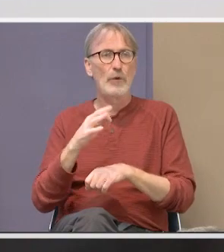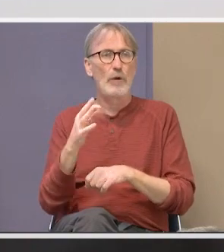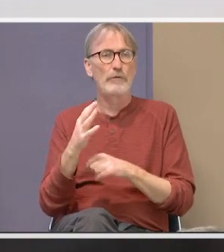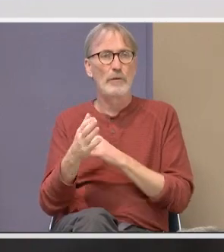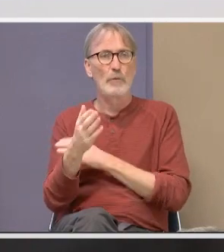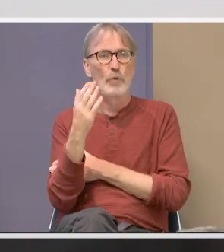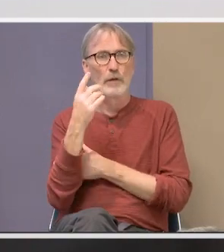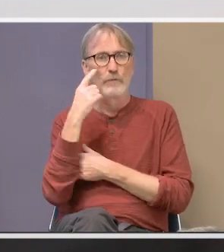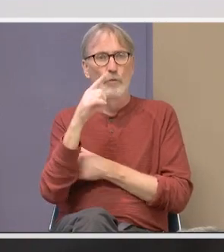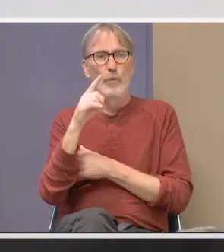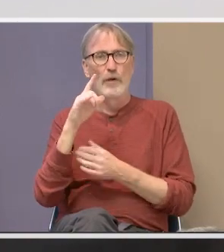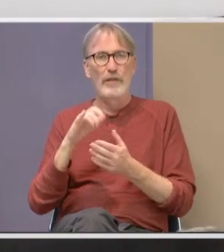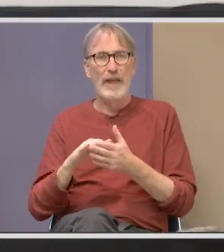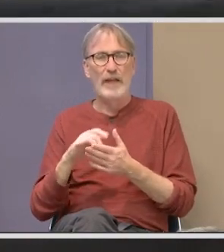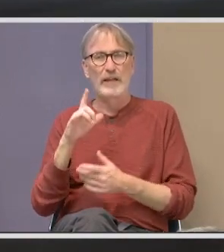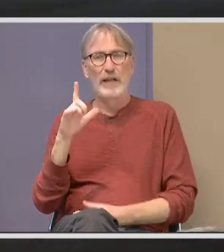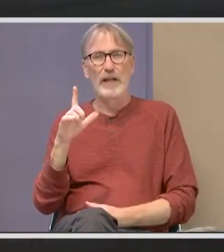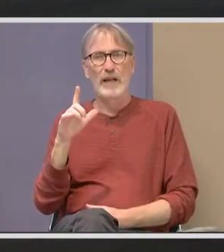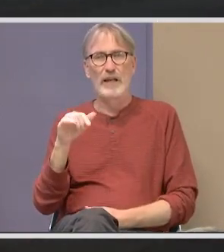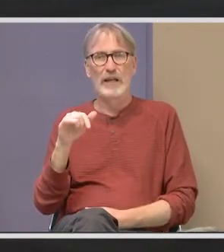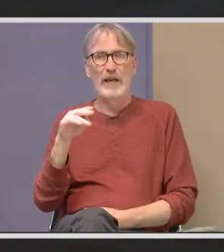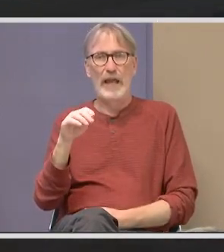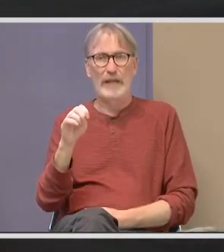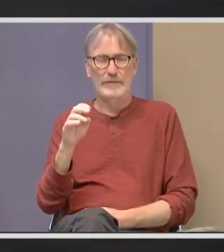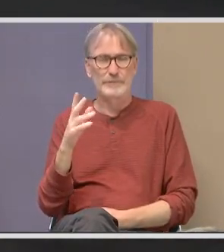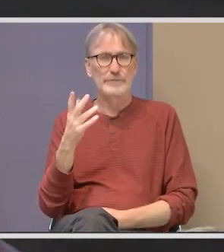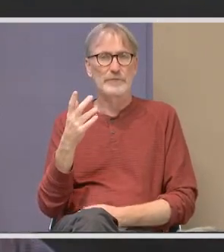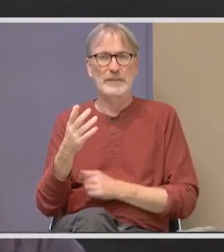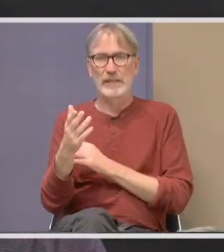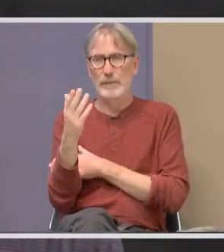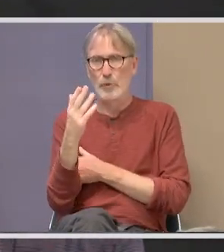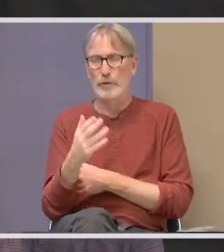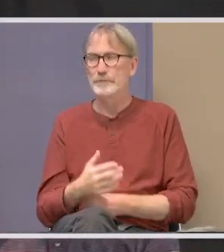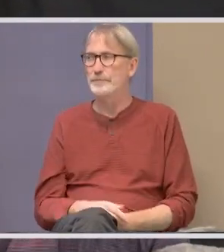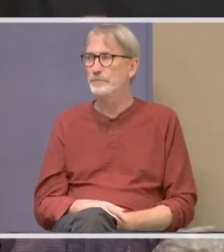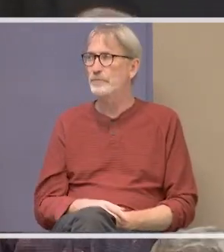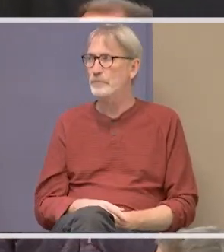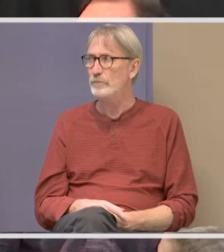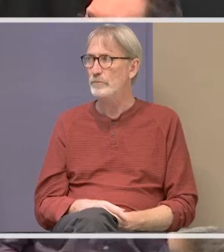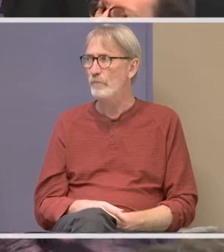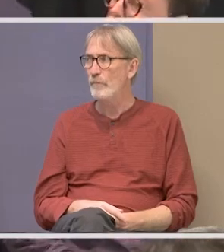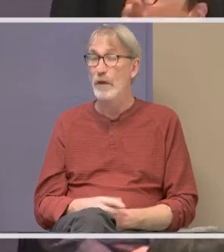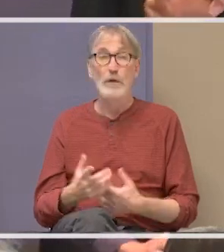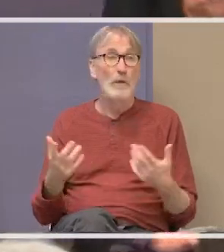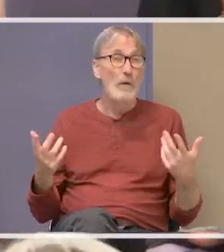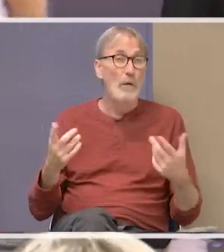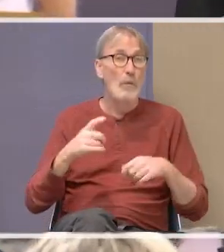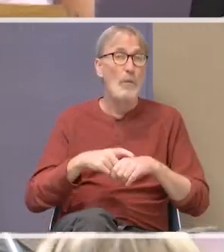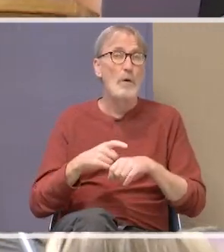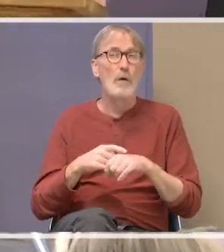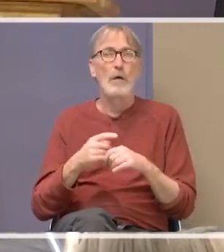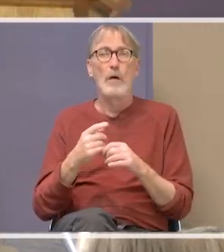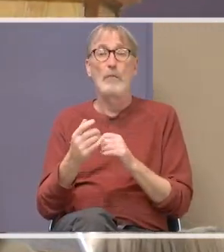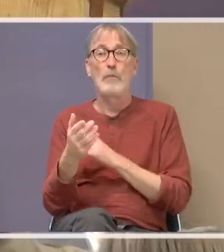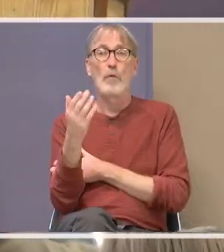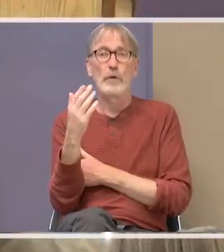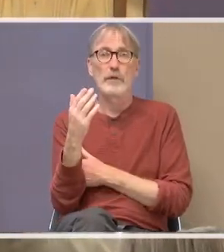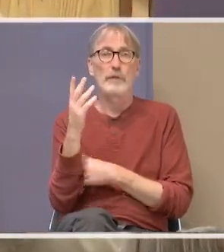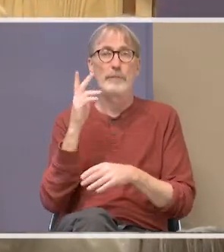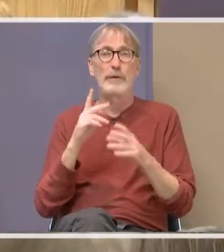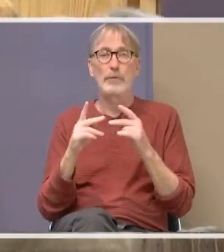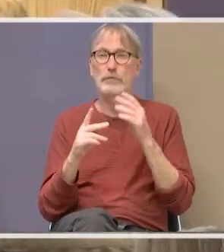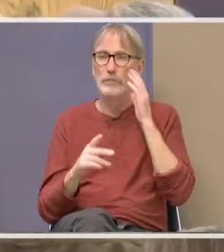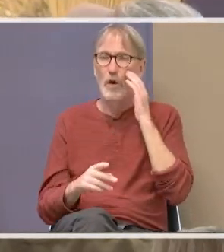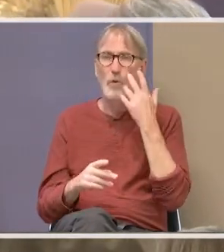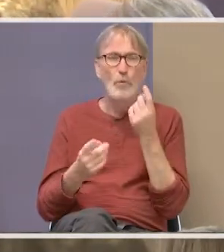for that lane, or the busiest time for that lane is in the morning, when the morning commuters know